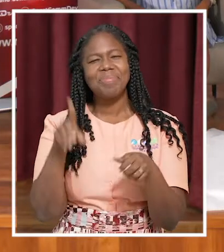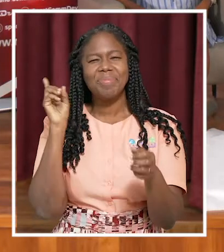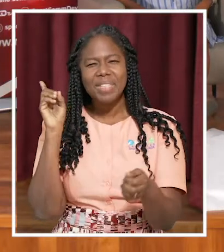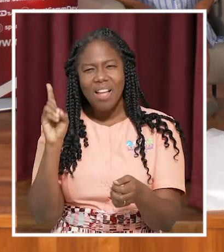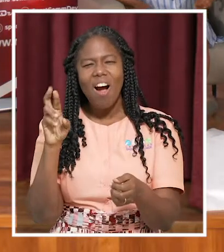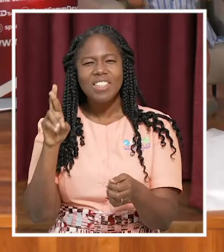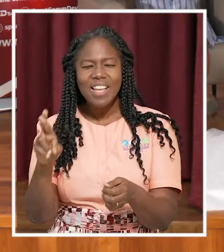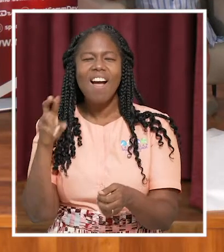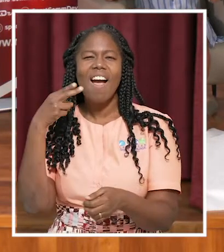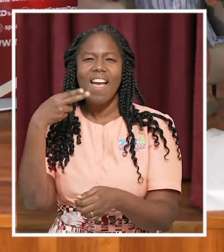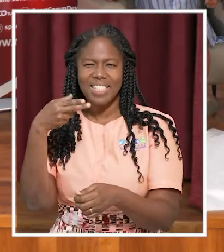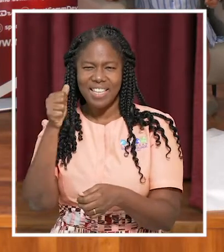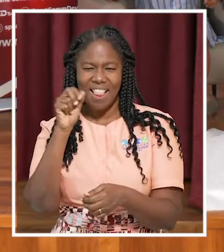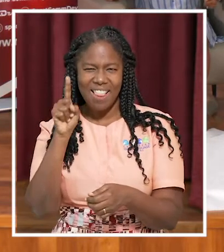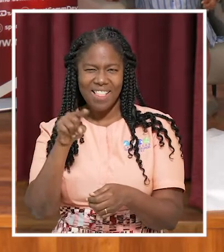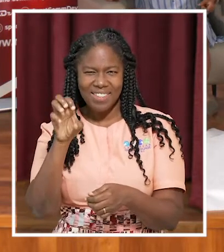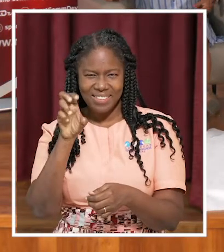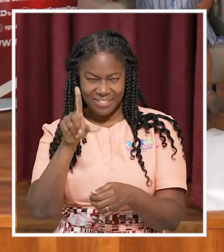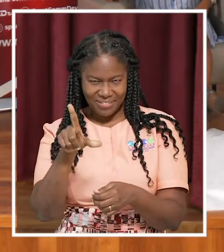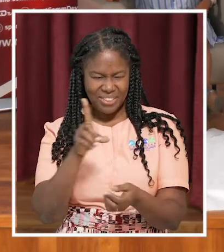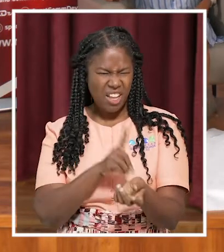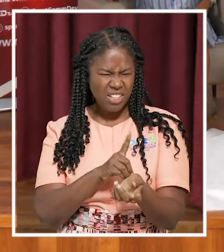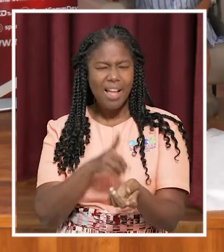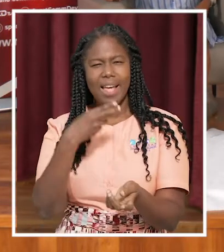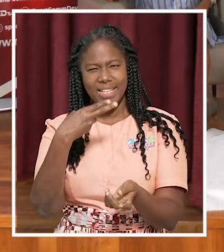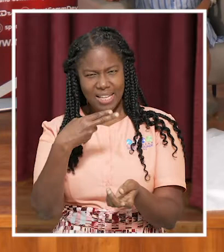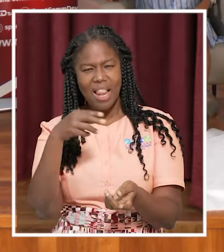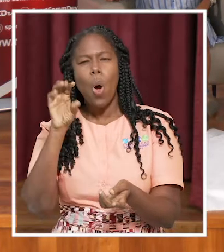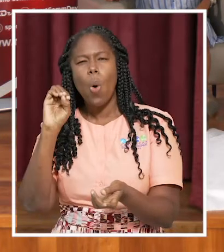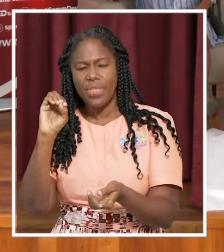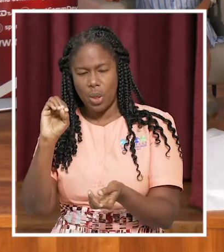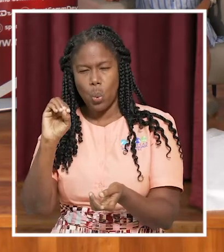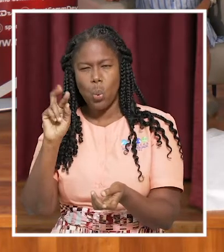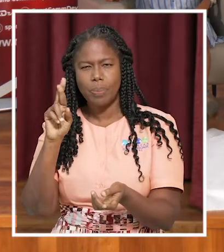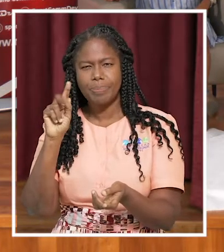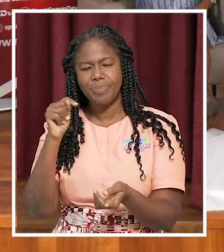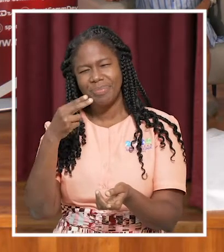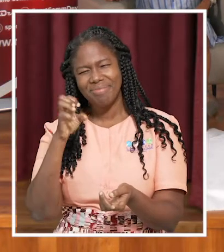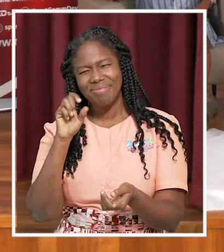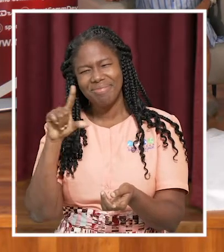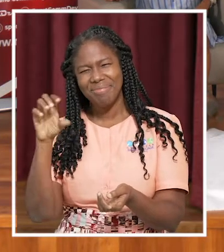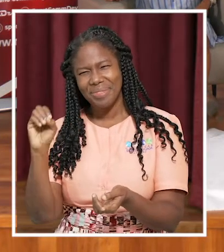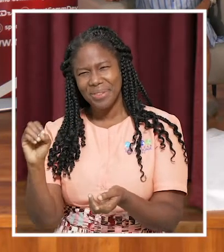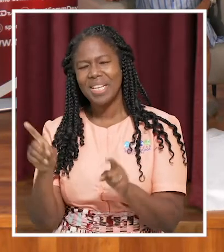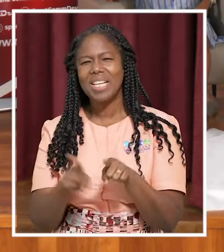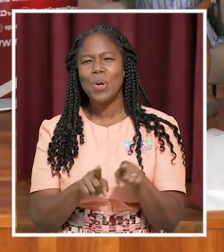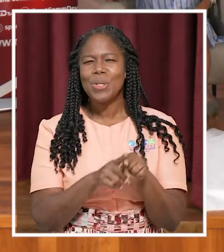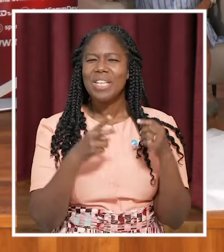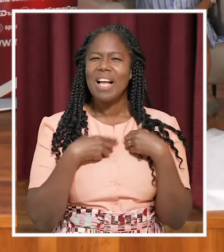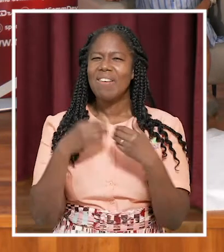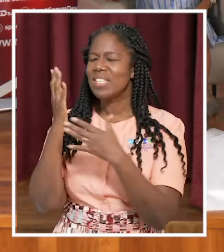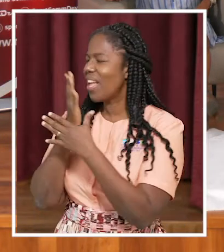a psychiatrist. I have it right? Dr. That's Othello, correct. That's correct. And then I have a psychologist to my right. I have Ms.